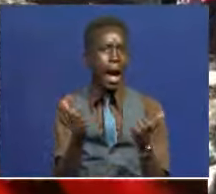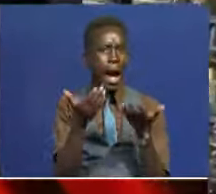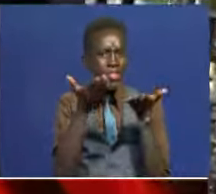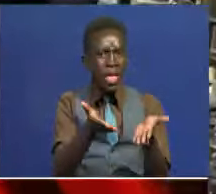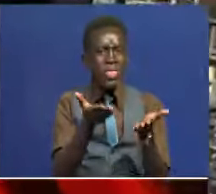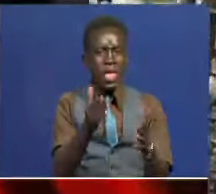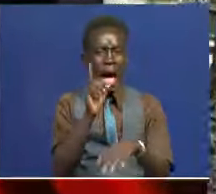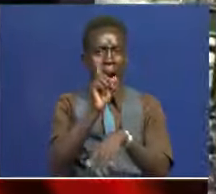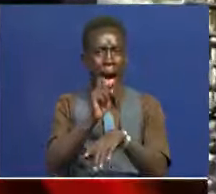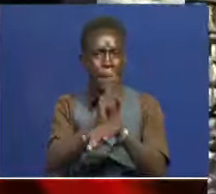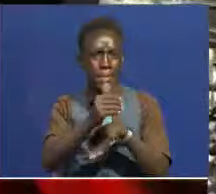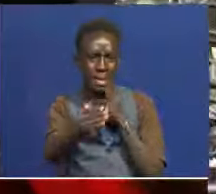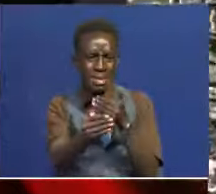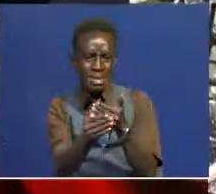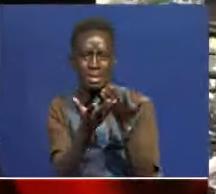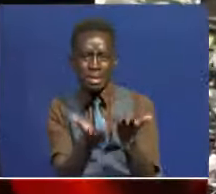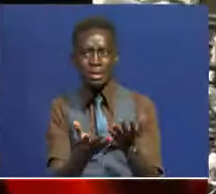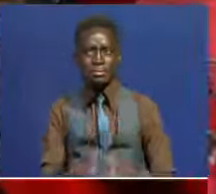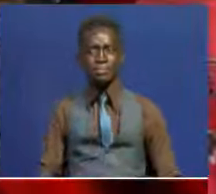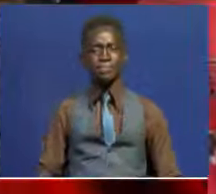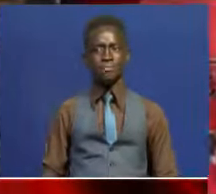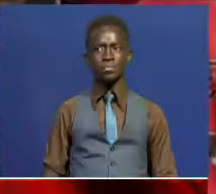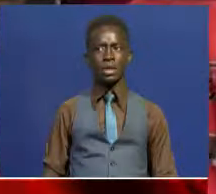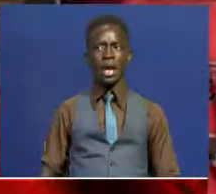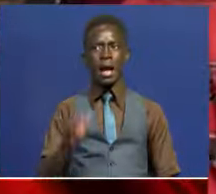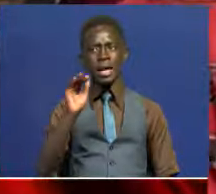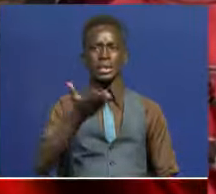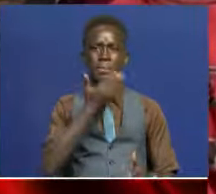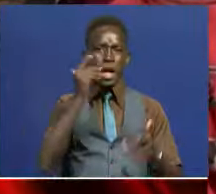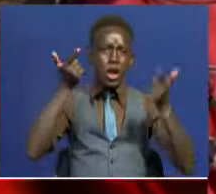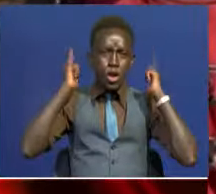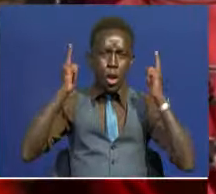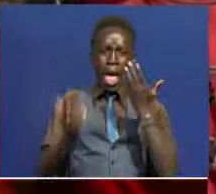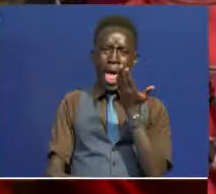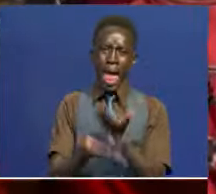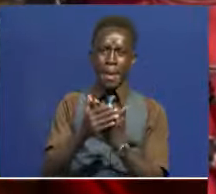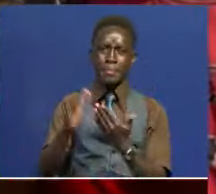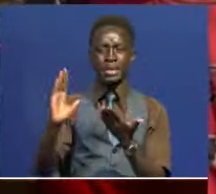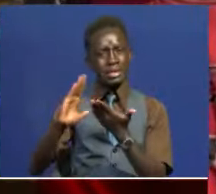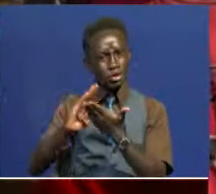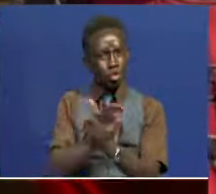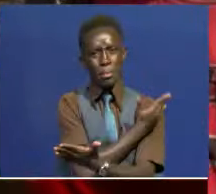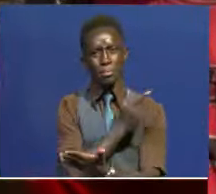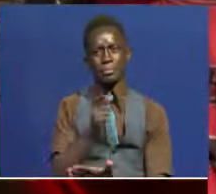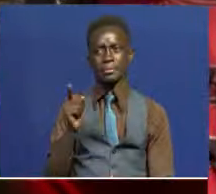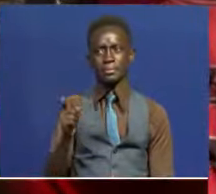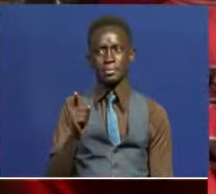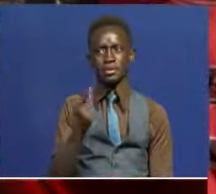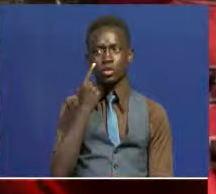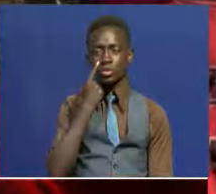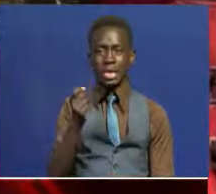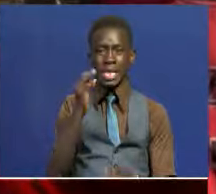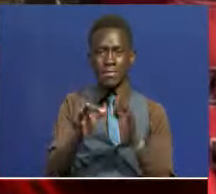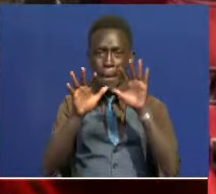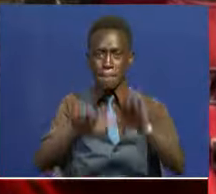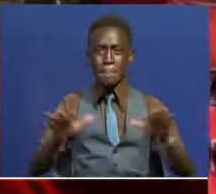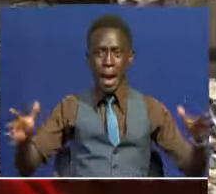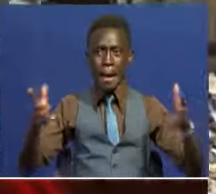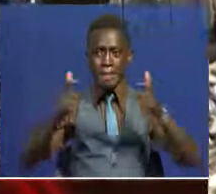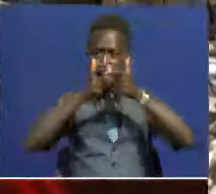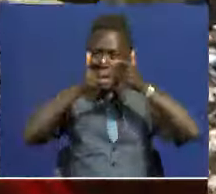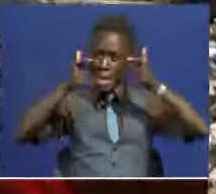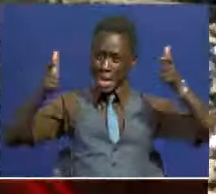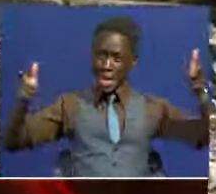wao wanatuletea magari ya kubeba kila siku. Juu ikikaa siku mbili siku tatu, hii soko ikiwa kubwa namna hii inafanyaga